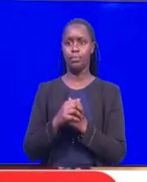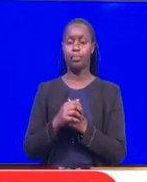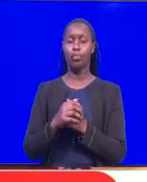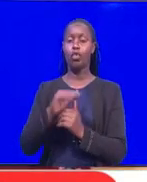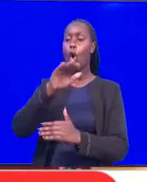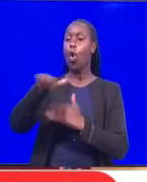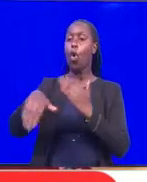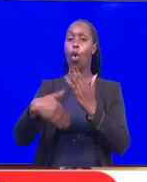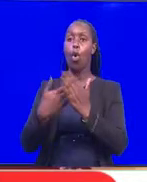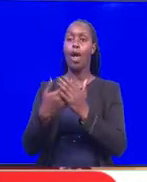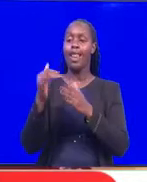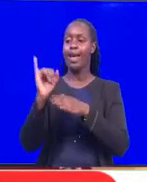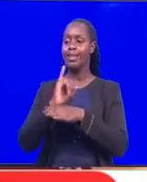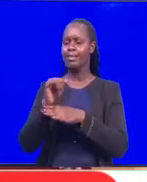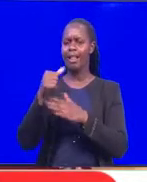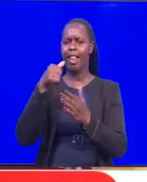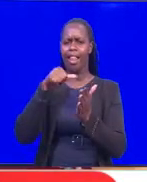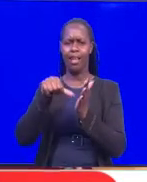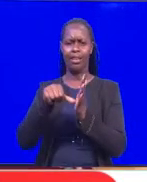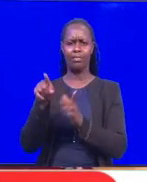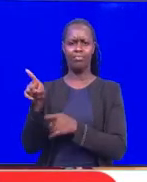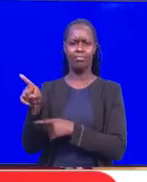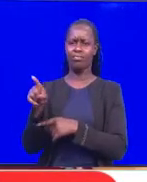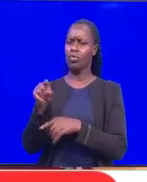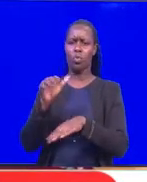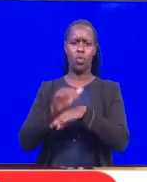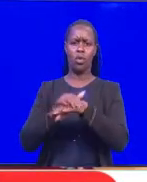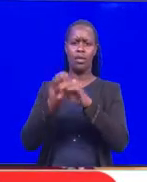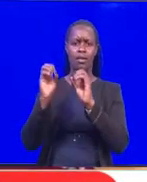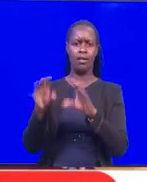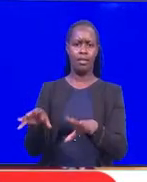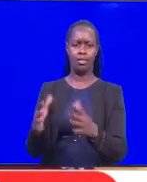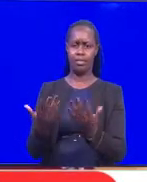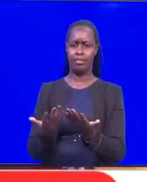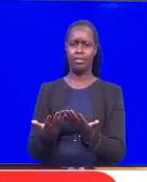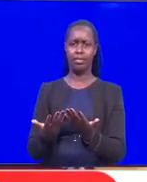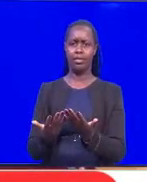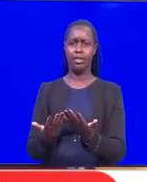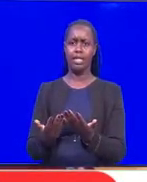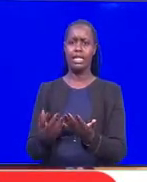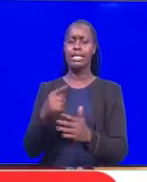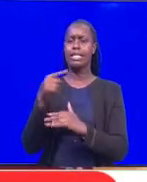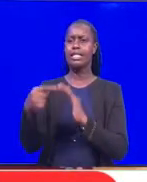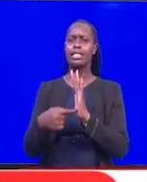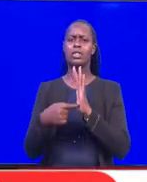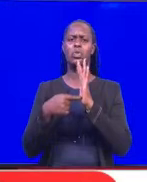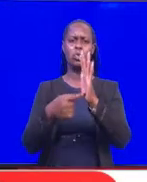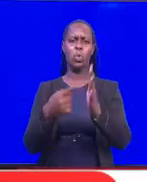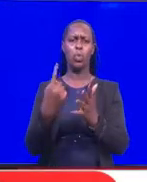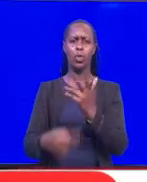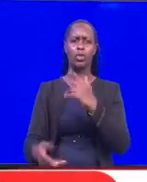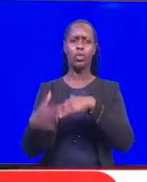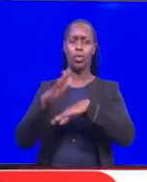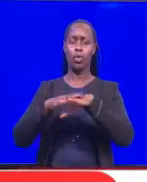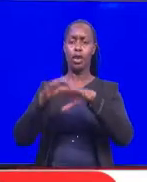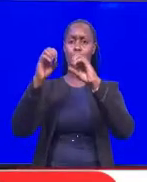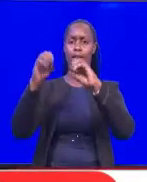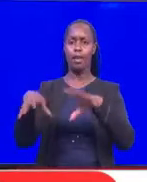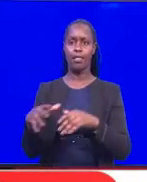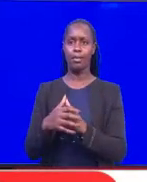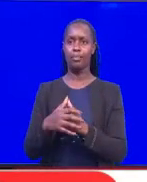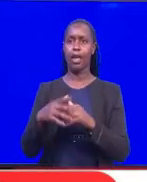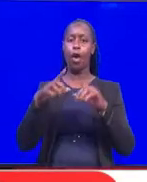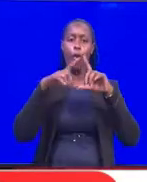interns that letter is disgusting. It is contemptuous. It is a show of immorality. We've told our doctors not to pick